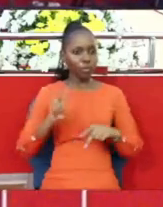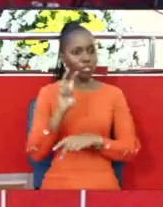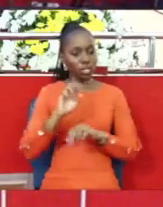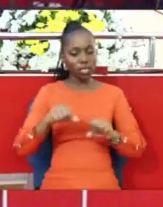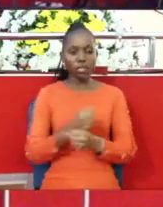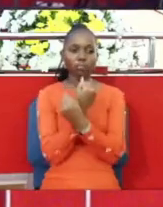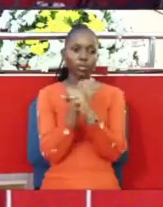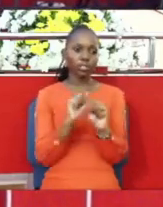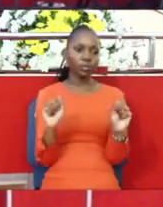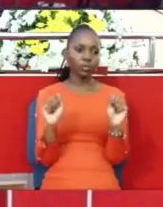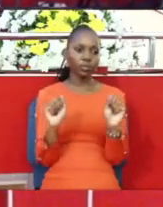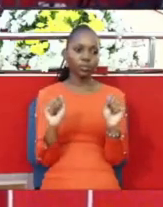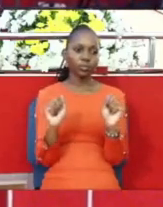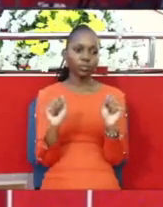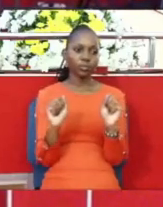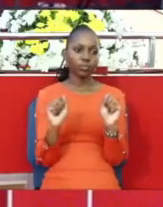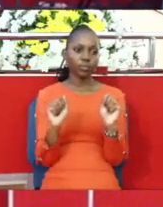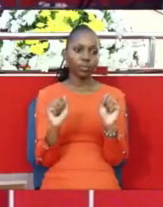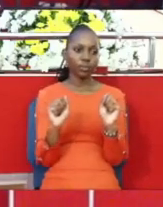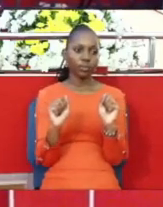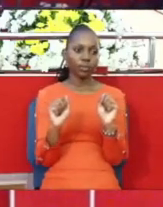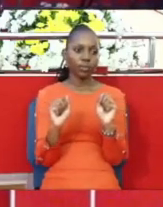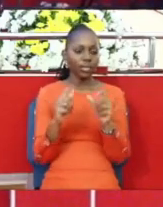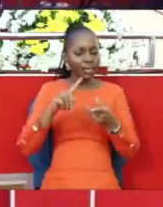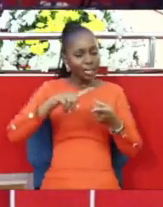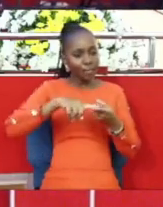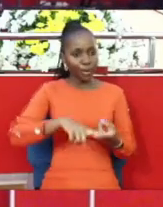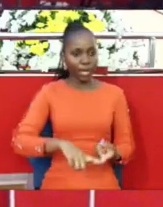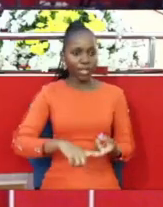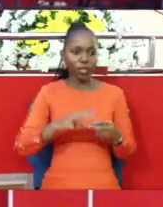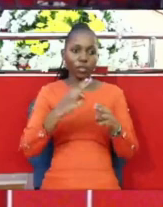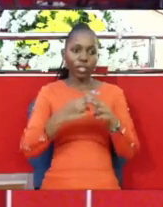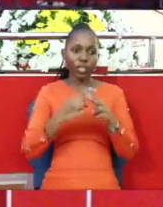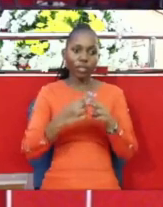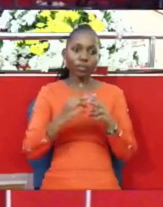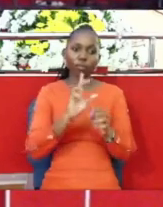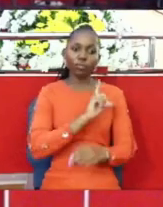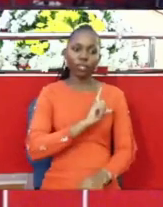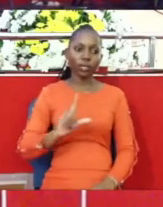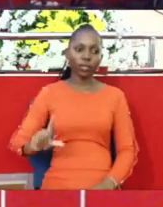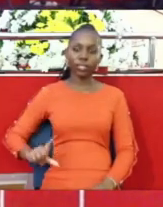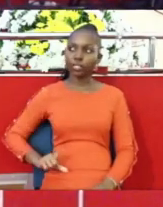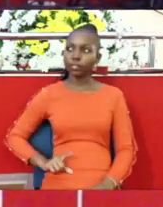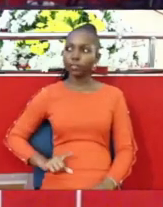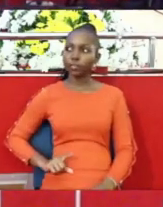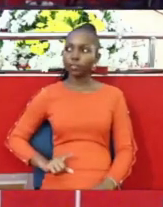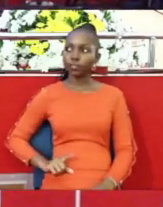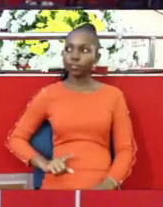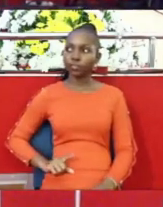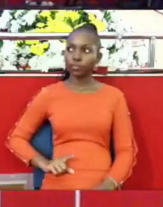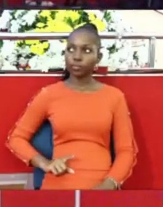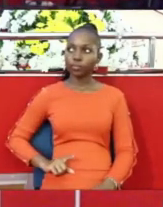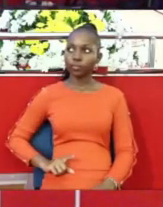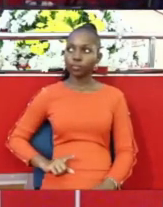haki wataikimbilia. And they are saved. Na watapata kuokolewa. I know I never gave this scripture. Najua sikupeana andiko hili.